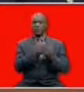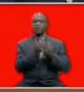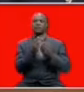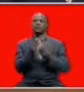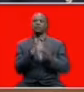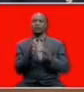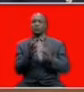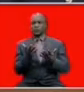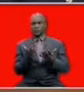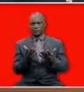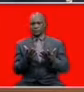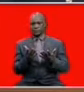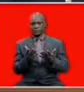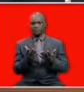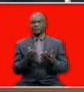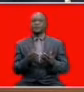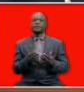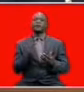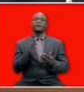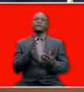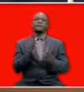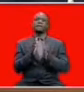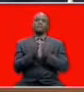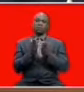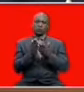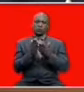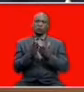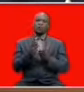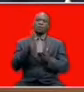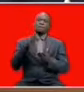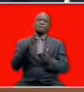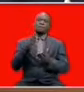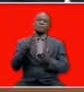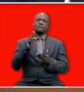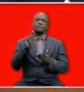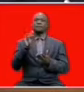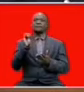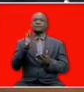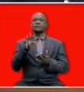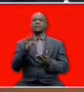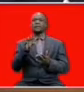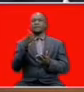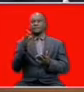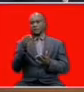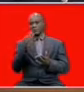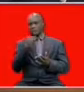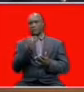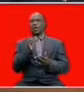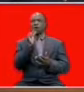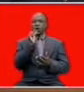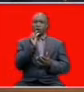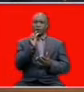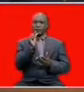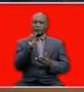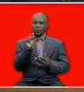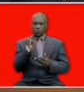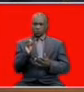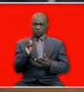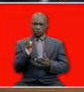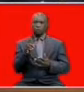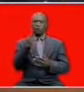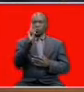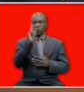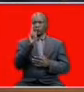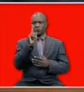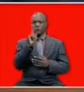Memory, in the book of Proverbs 30, it says the word of God is tested and is a shield to those who seek